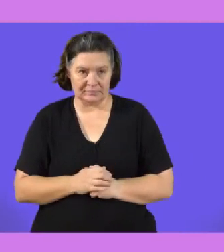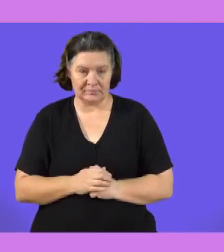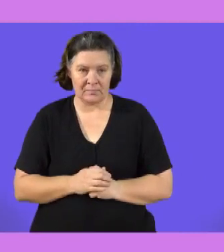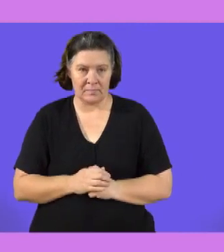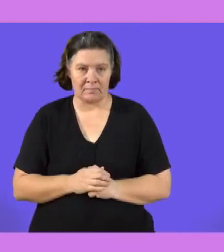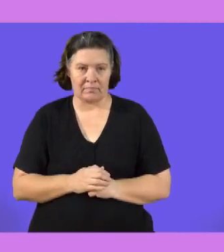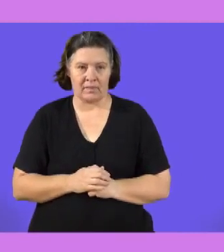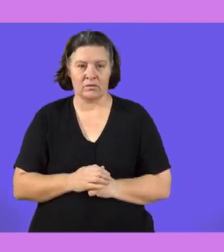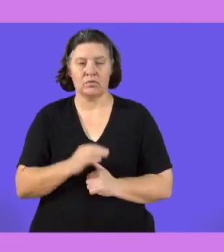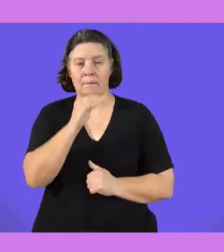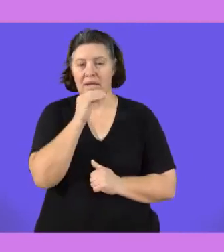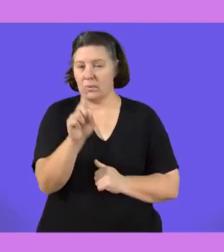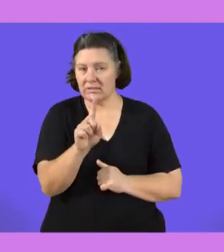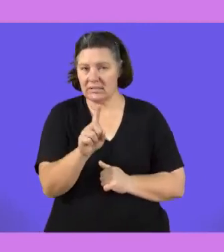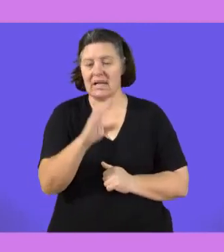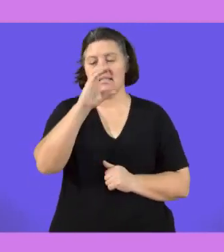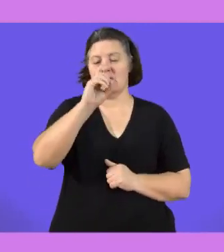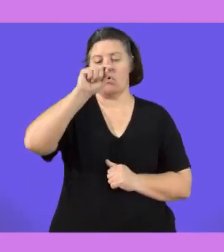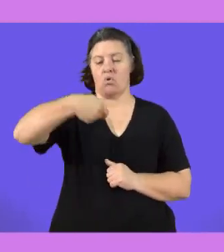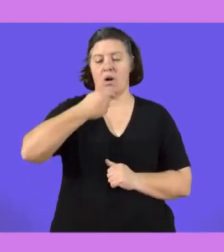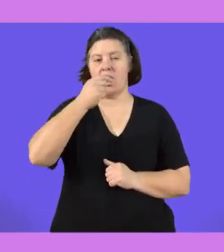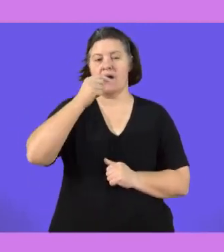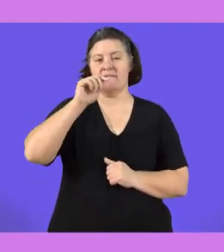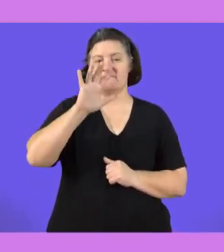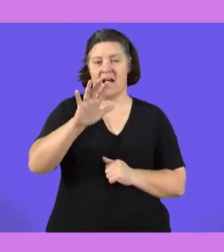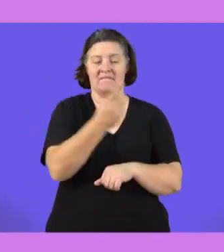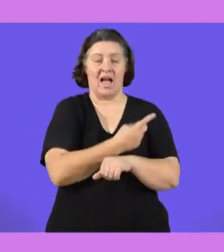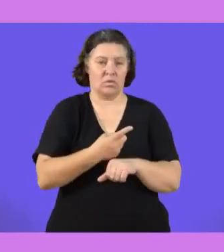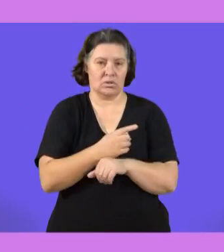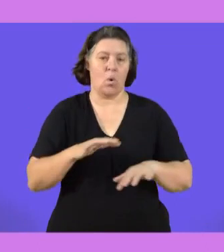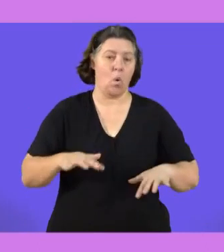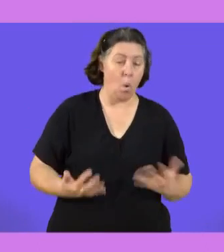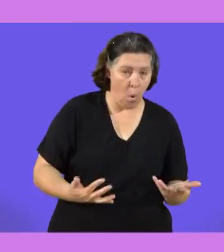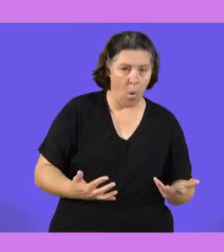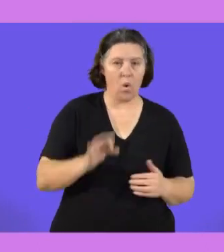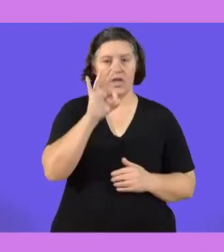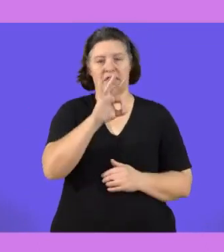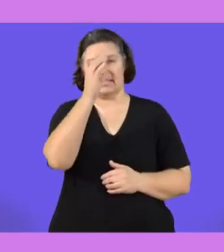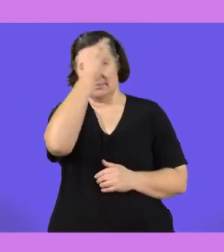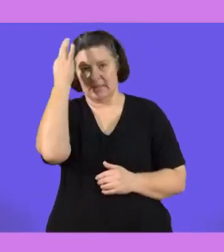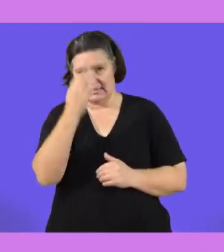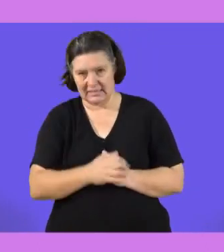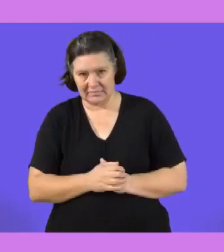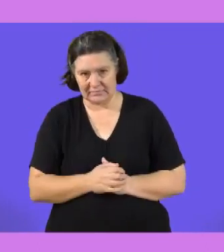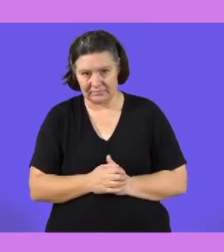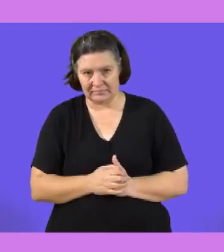will be 0.5 hours, or we can say that will be 30 minutes.